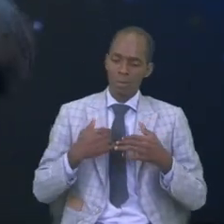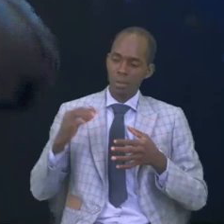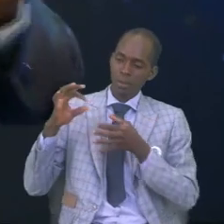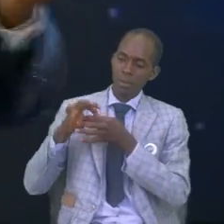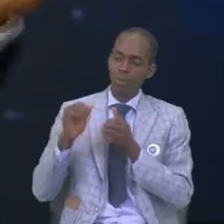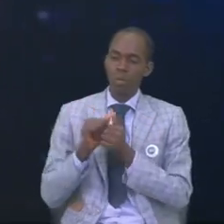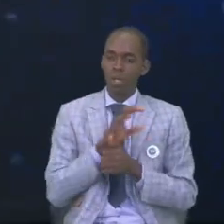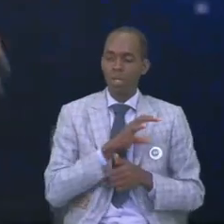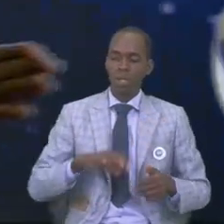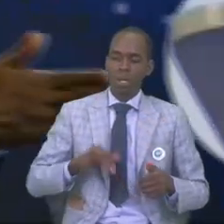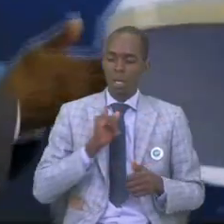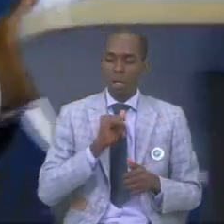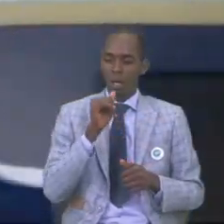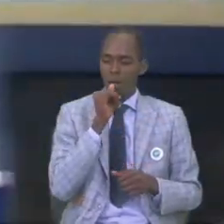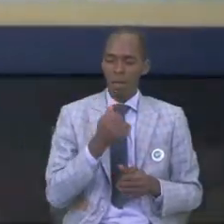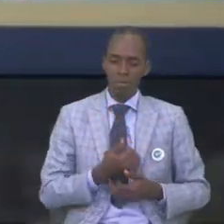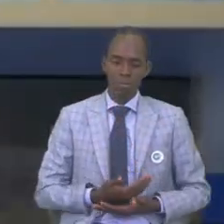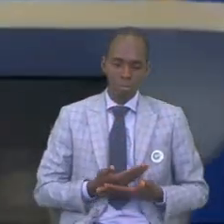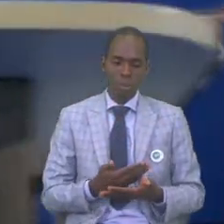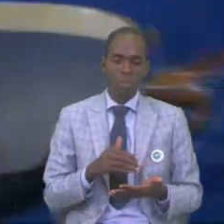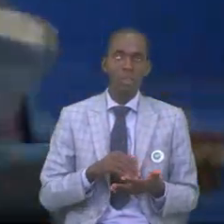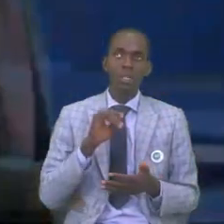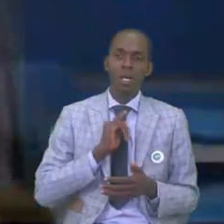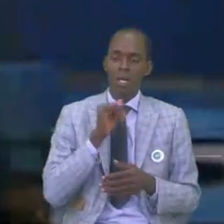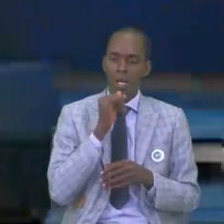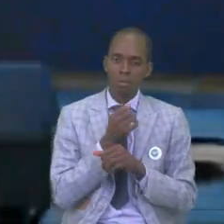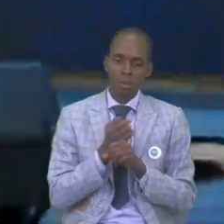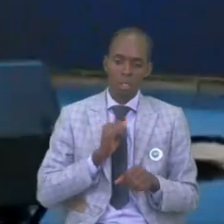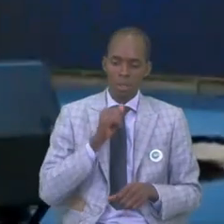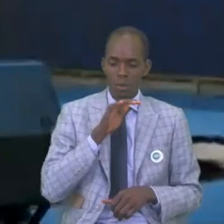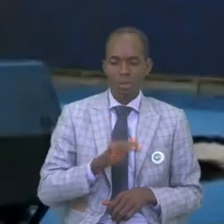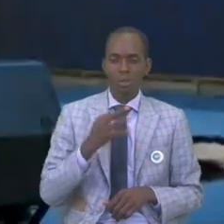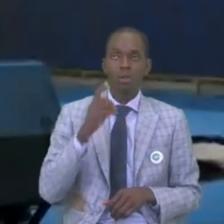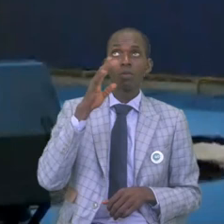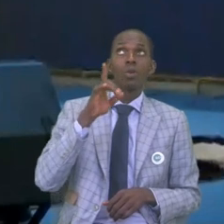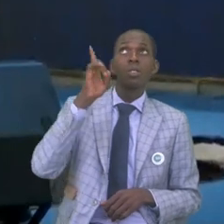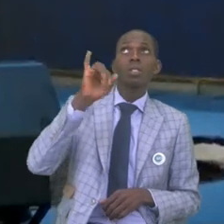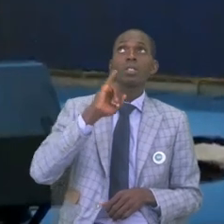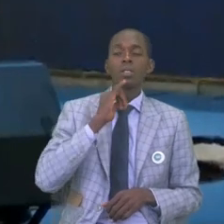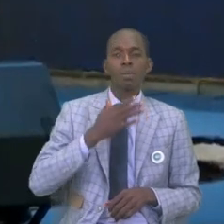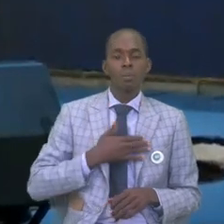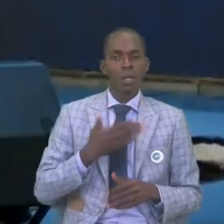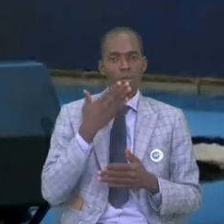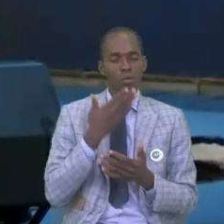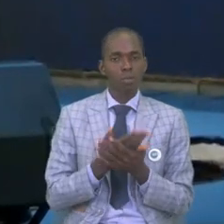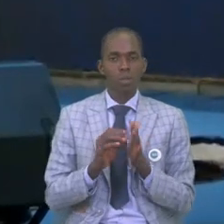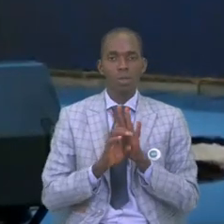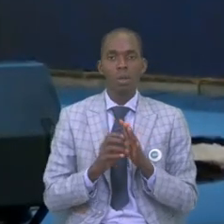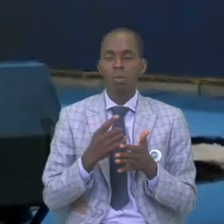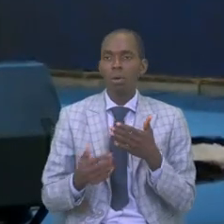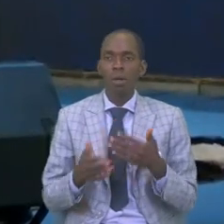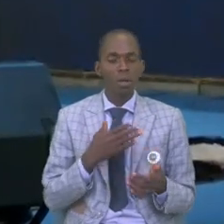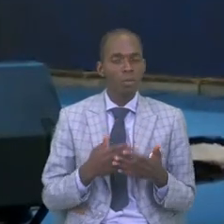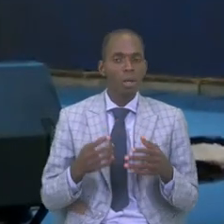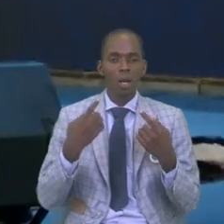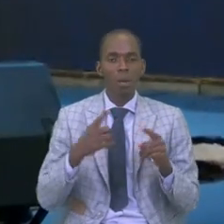God. He is my example. Whatever is happening anywhere, and whatever people are deciding